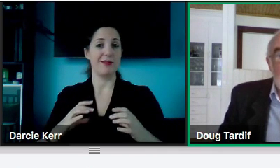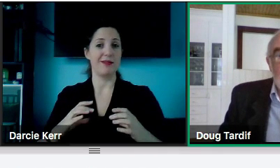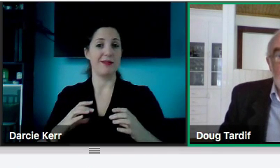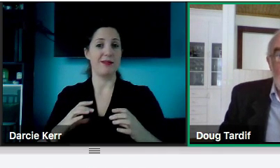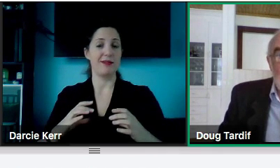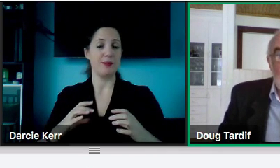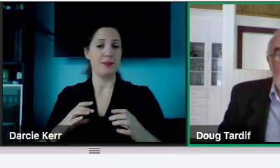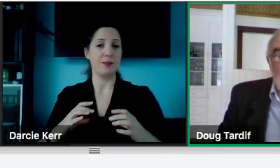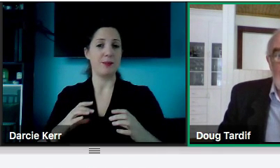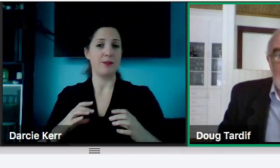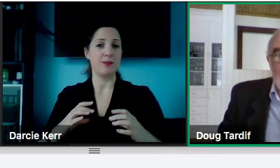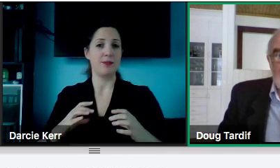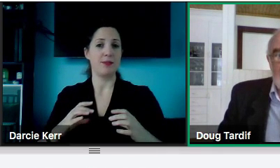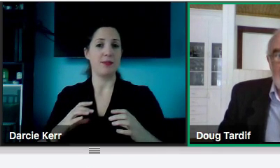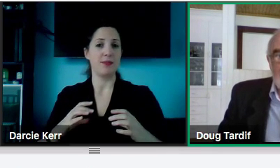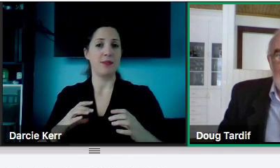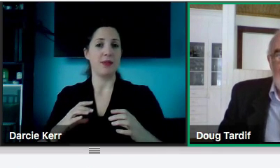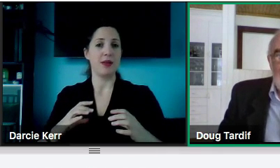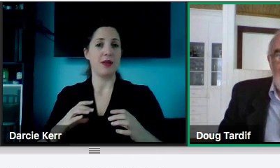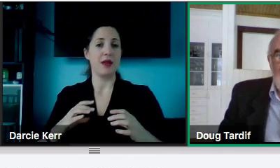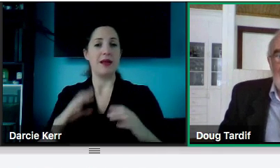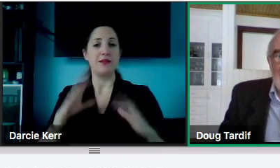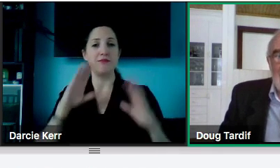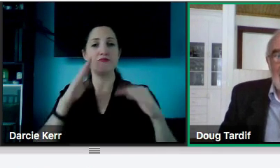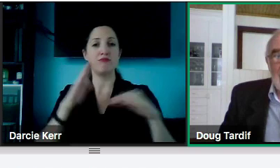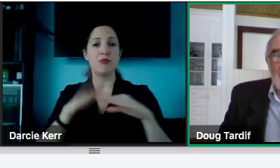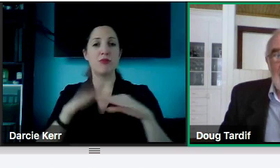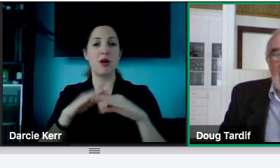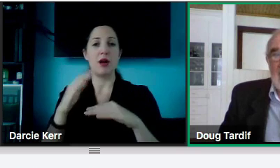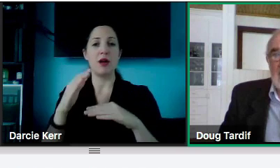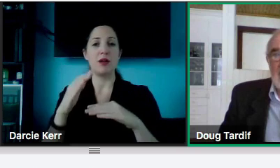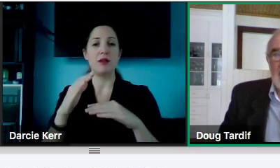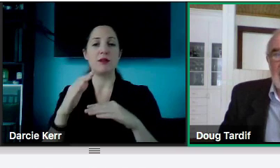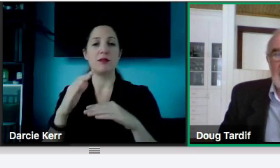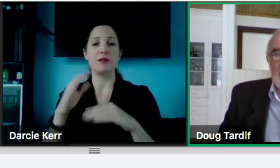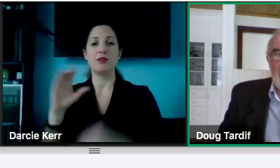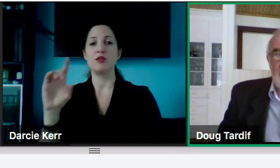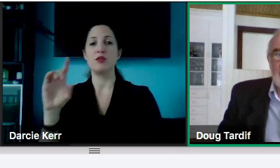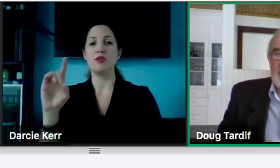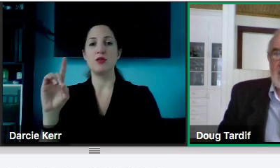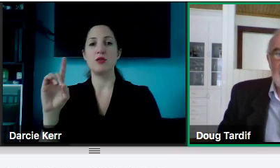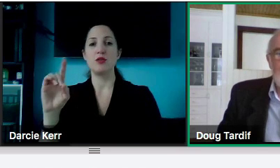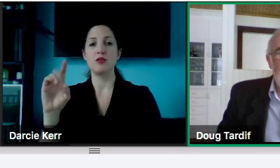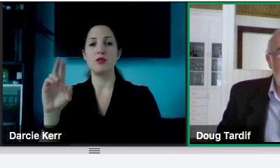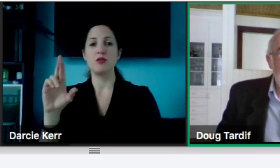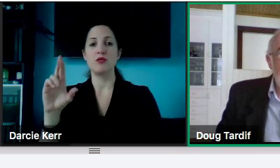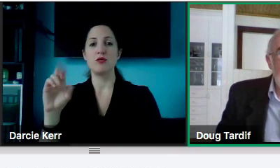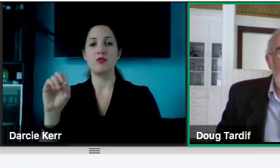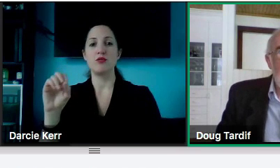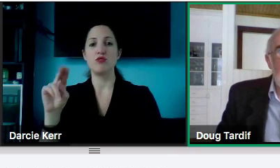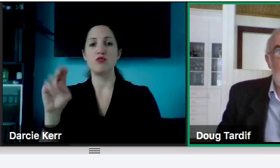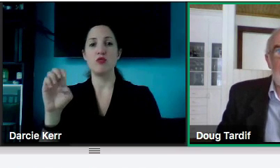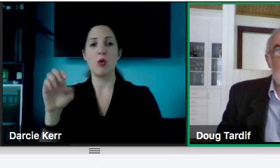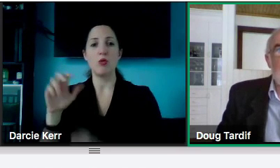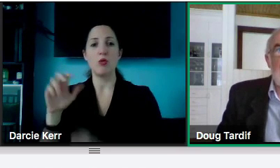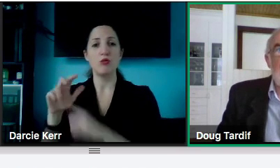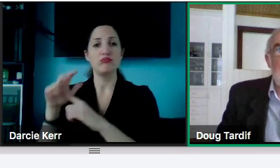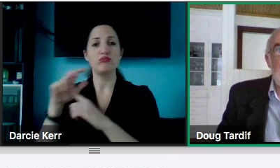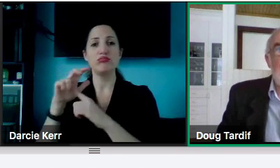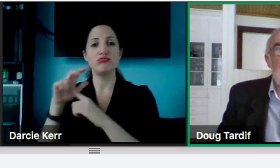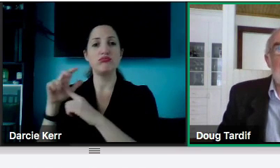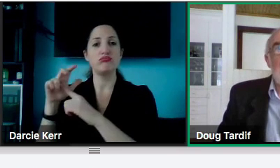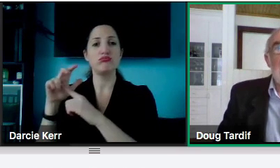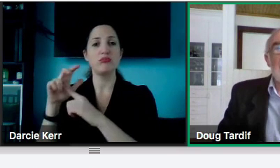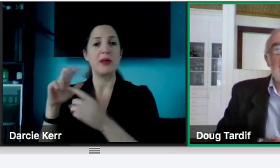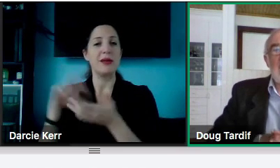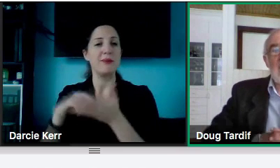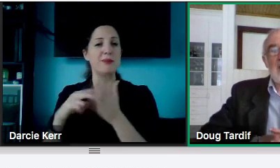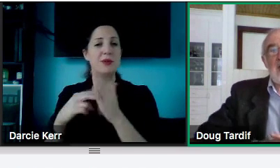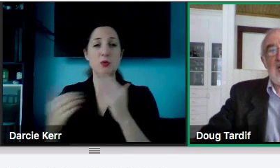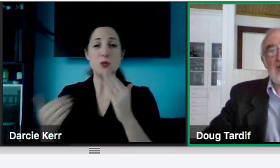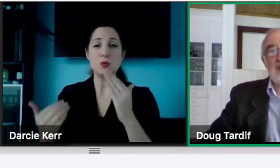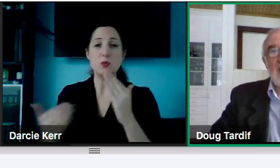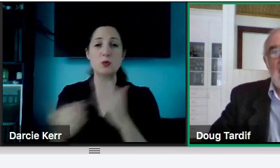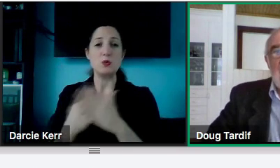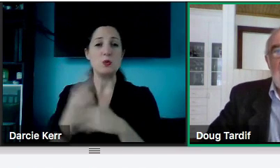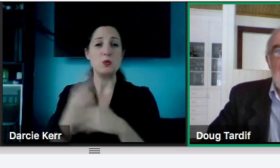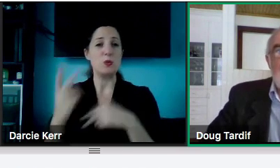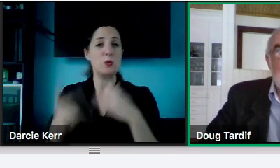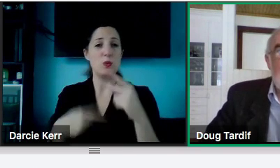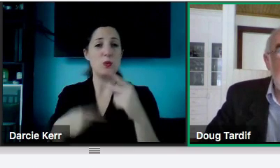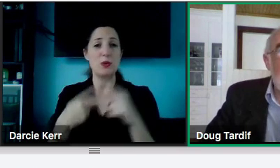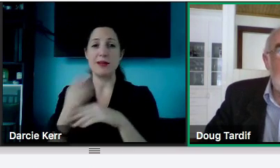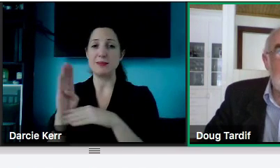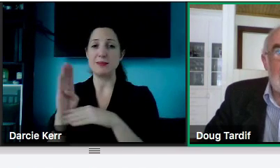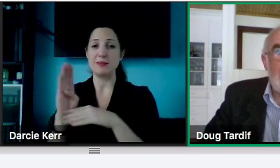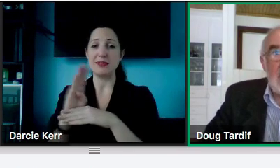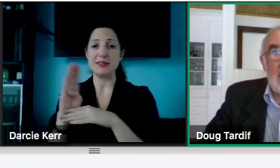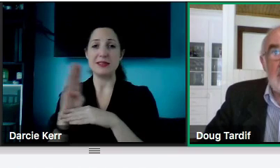working in the drone business, and he's providing a service that is entirely new, state-of-the-art, cutting edge,